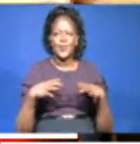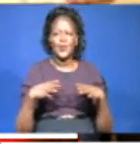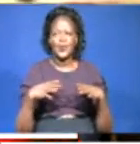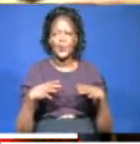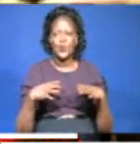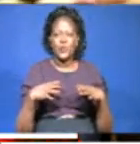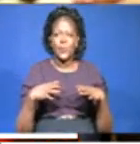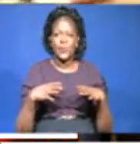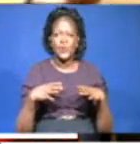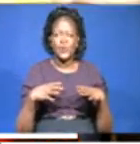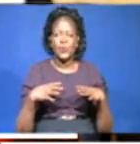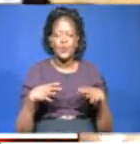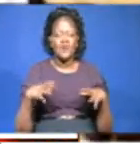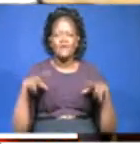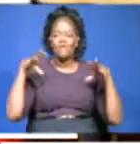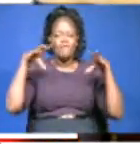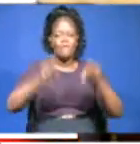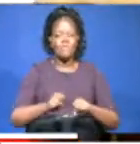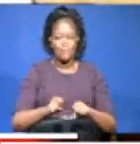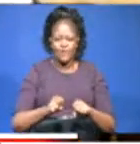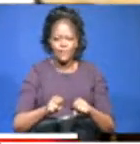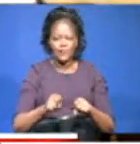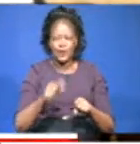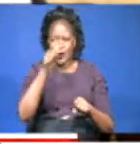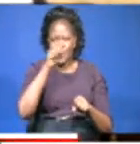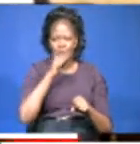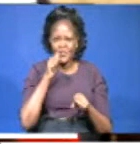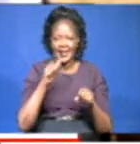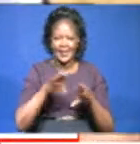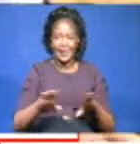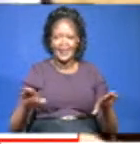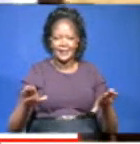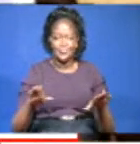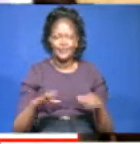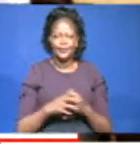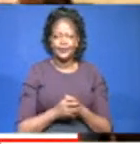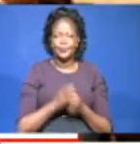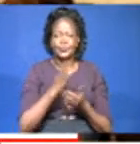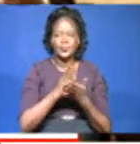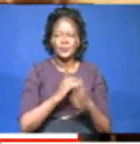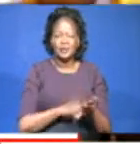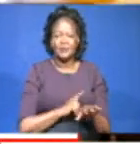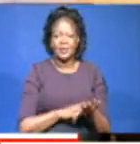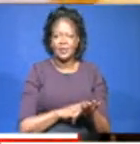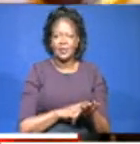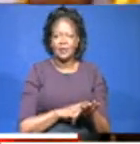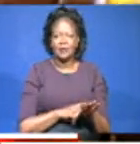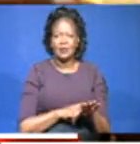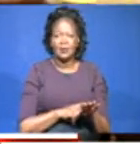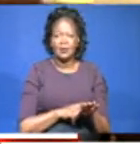invade private land. And sometimes it is